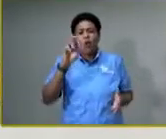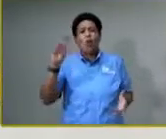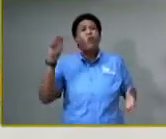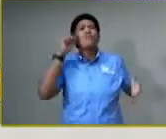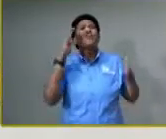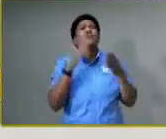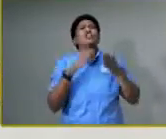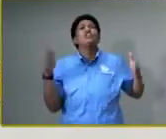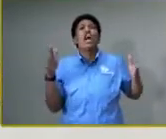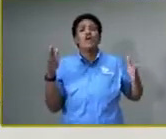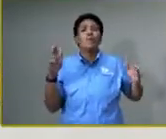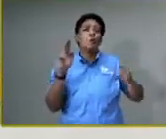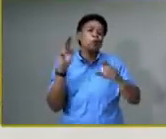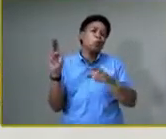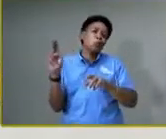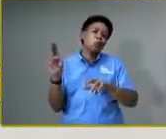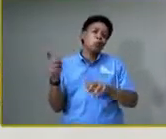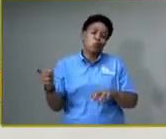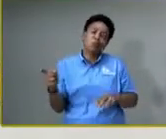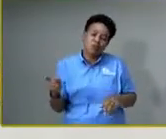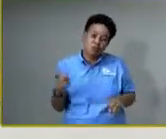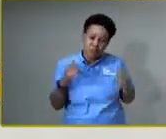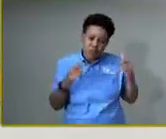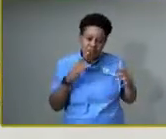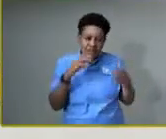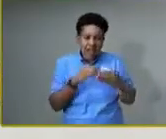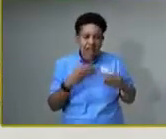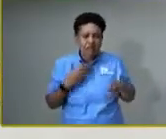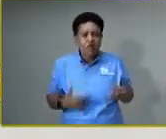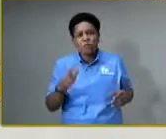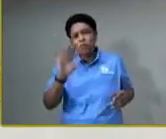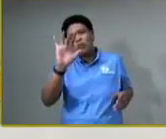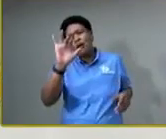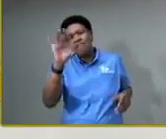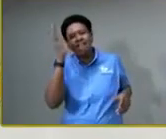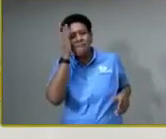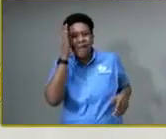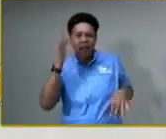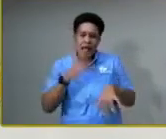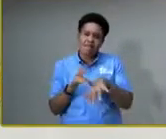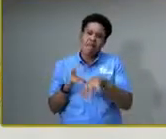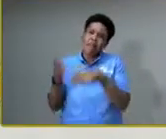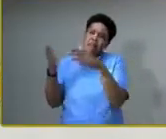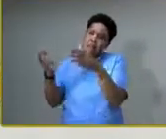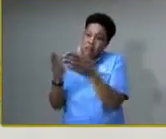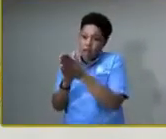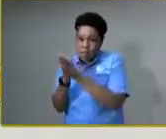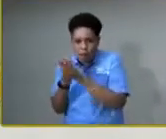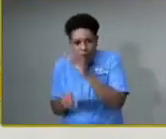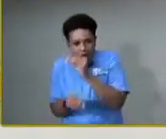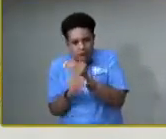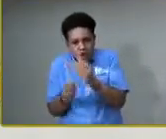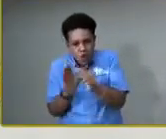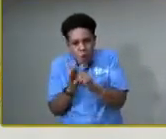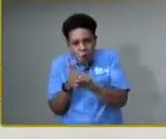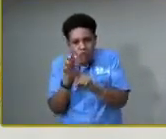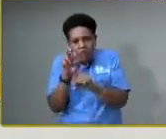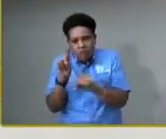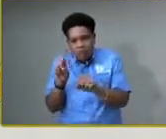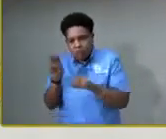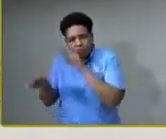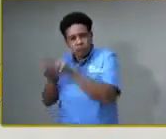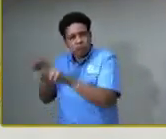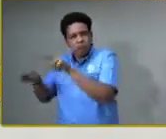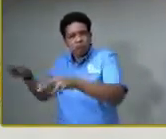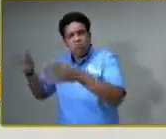general usage, which contains some 25 beds, to being an additional COVID ward.